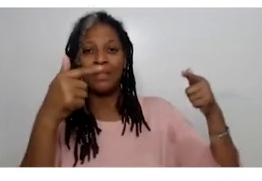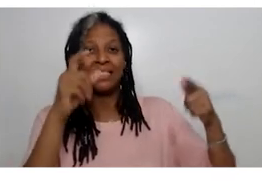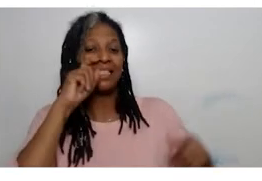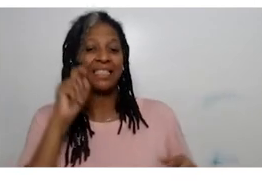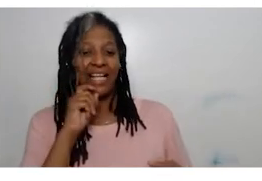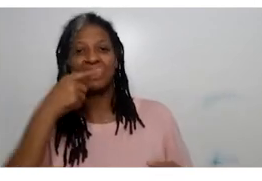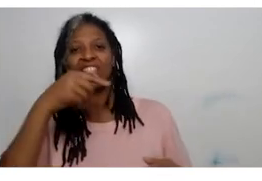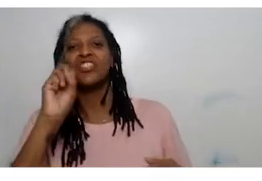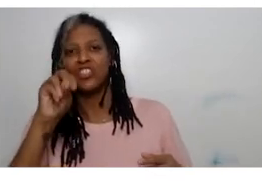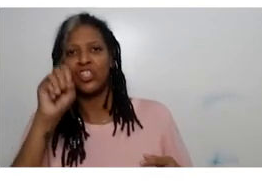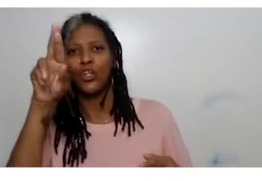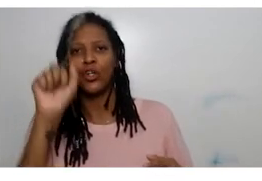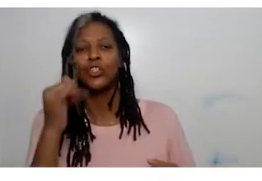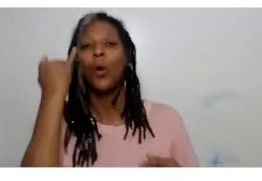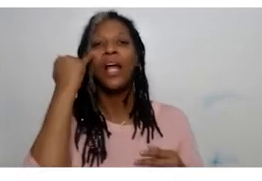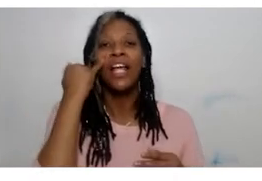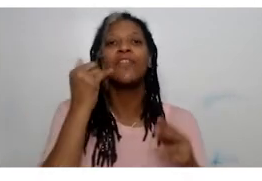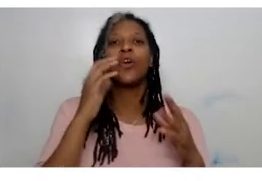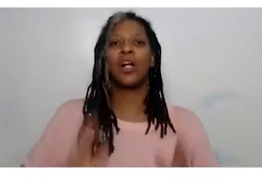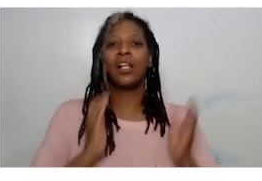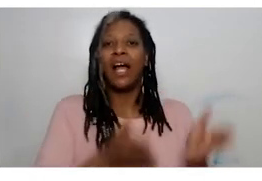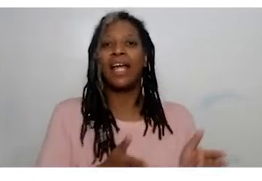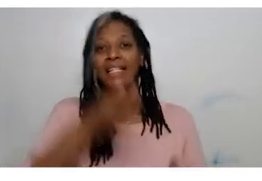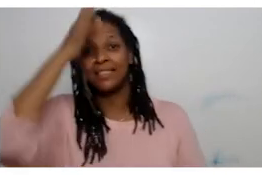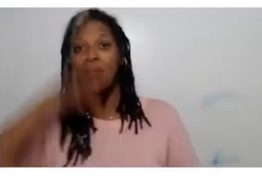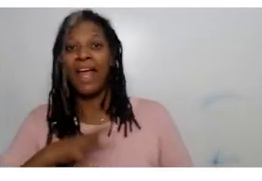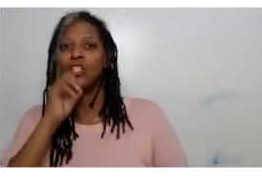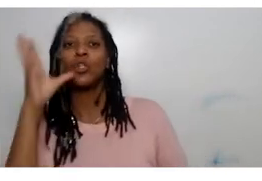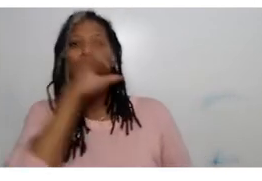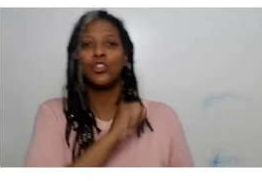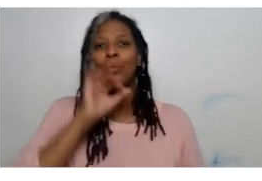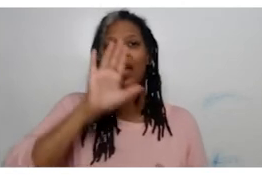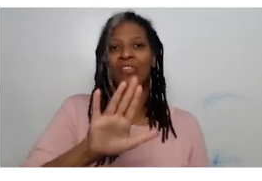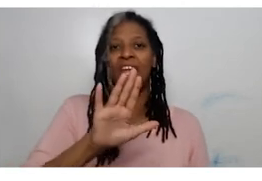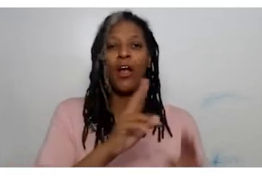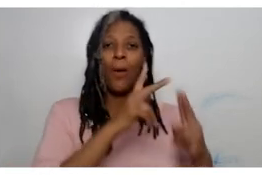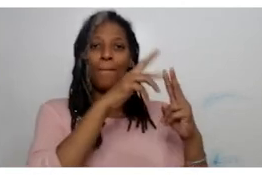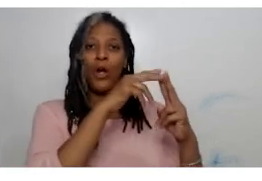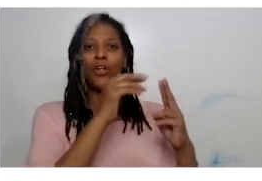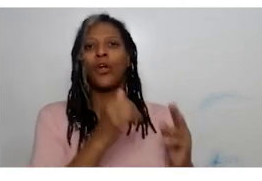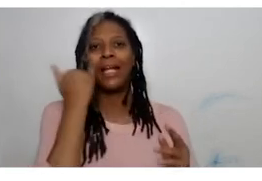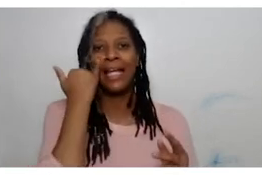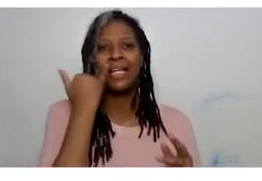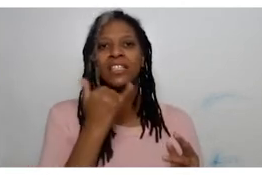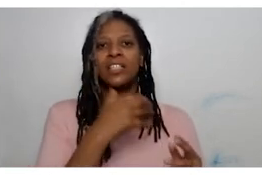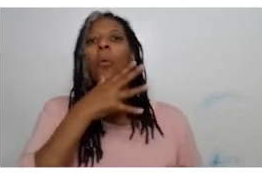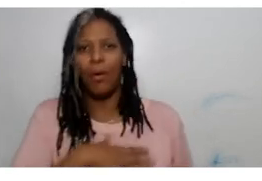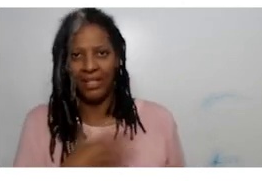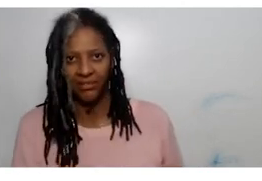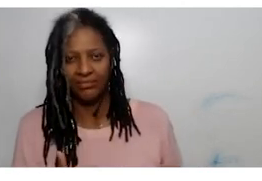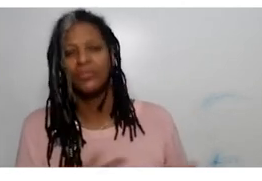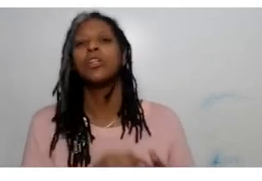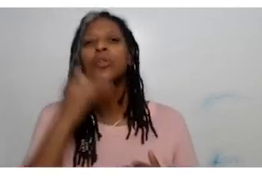violence perpetrator can be. Evaluate your staff. Do you have providers on your team that identify within the LGBTQ plus community?